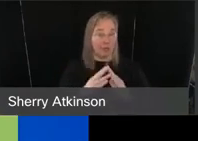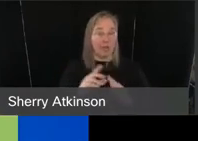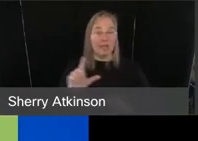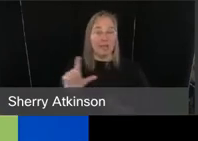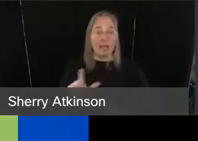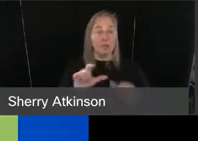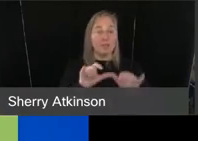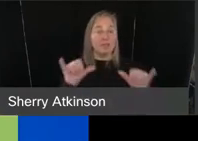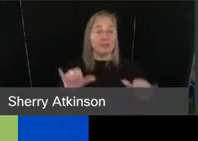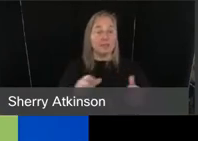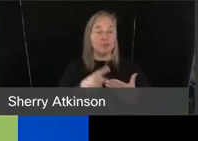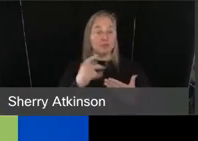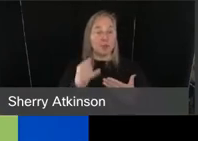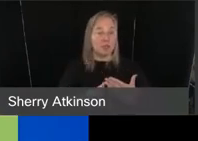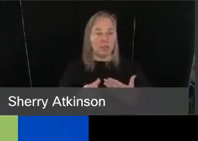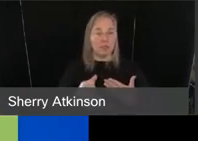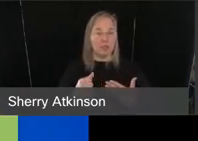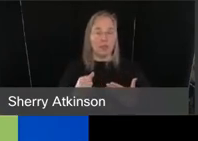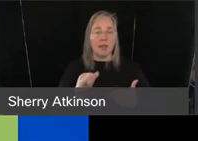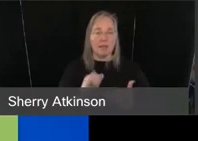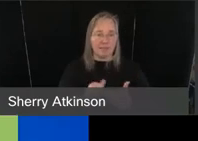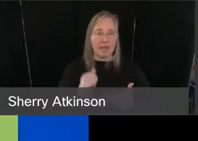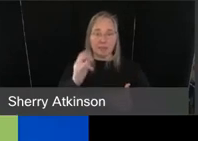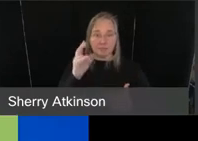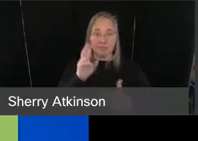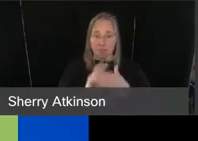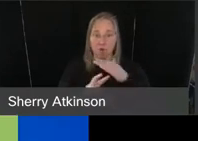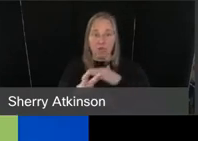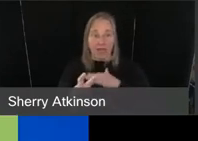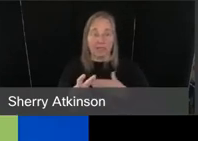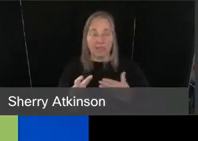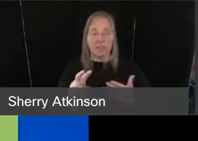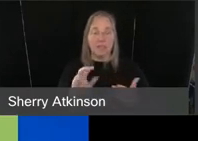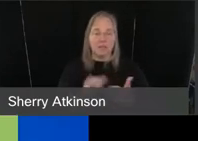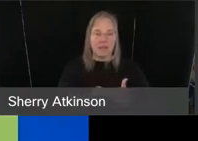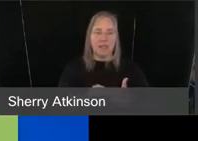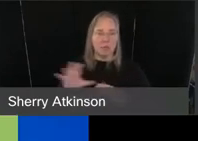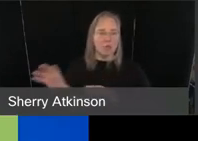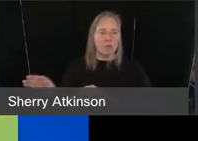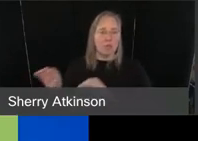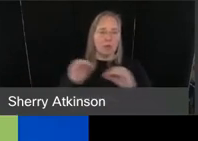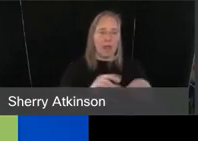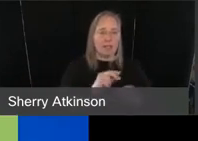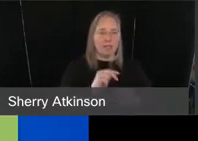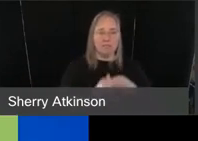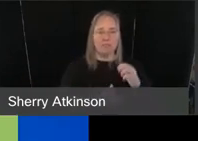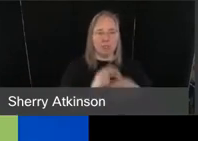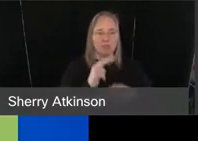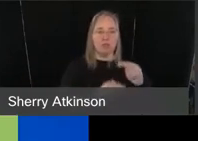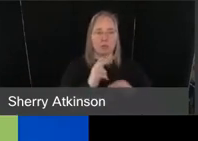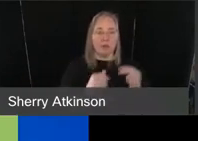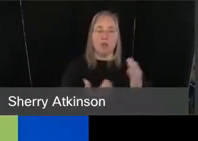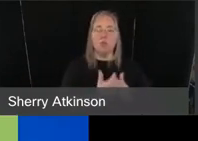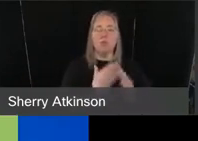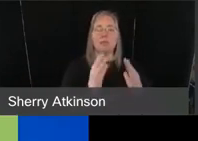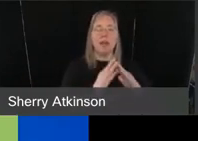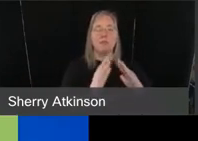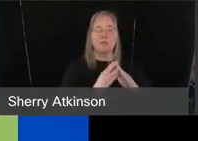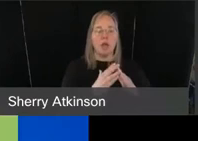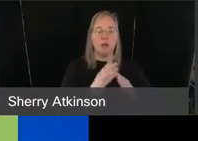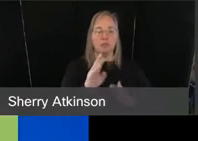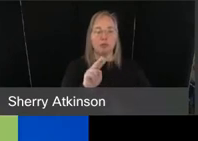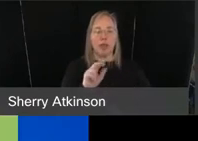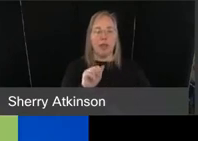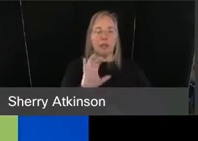project, that's one that is forecasted, is that of the relocation and construction of a new downtown branch. This branch will be